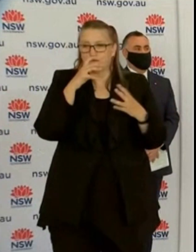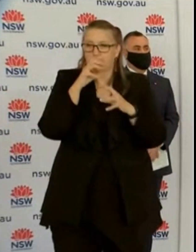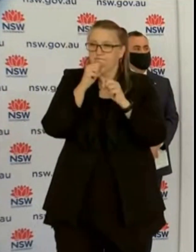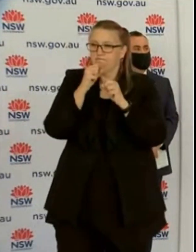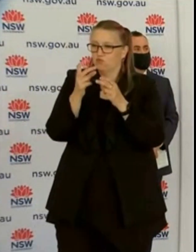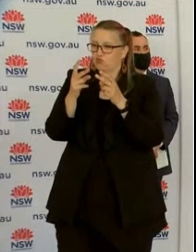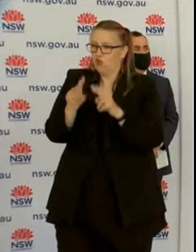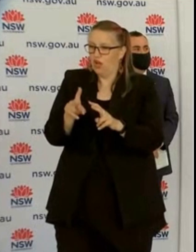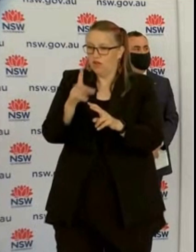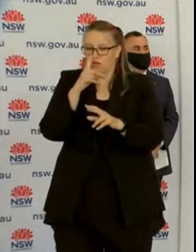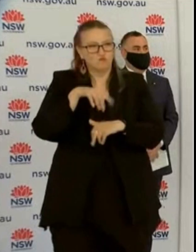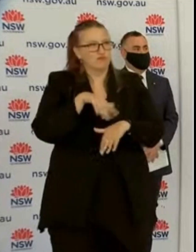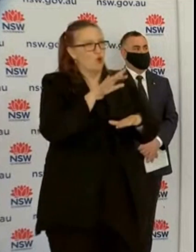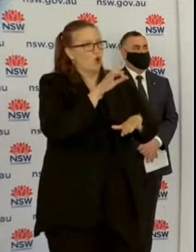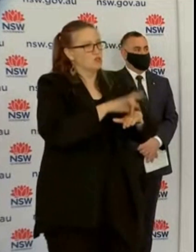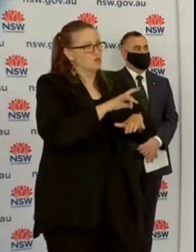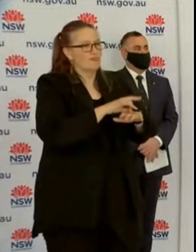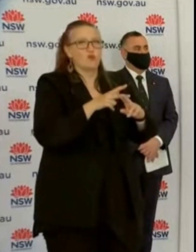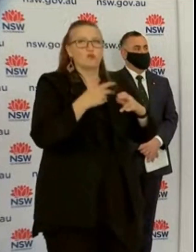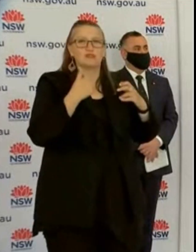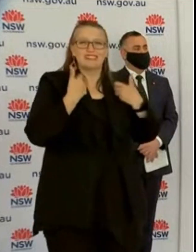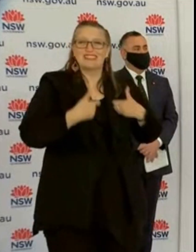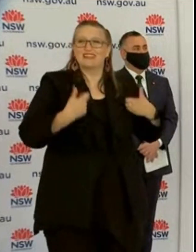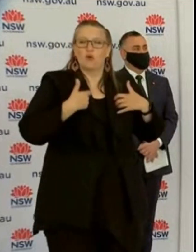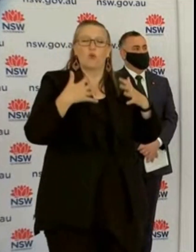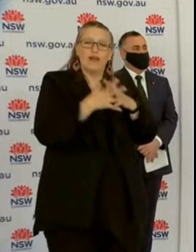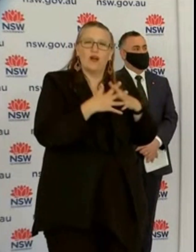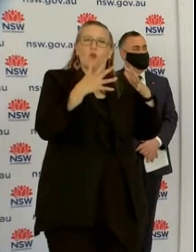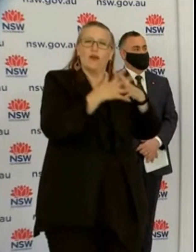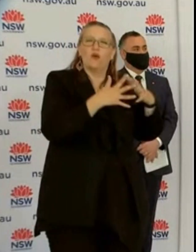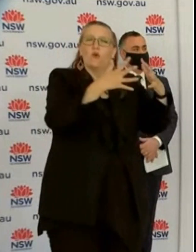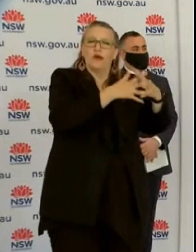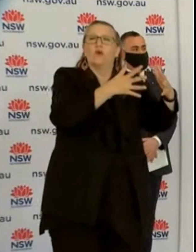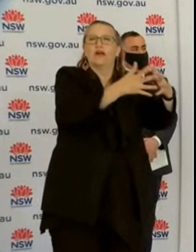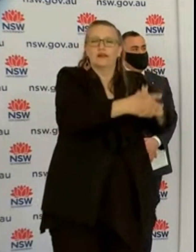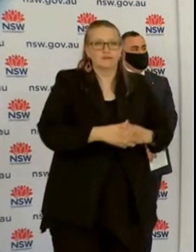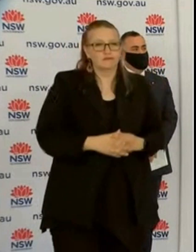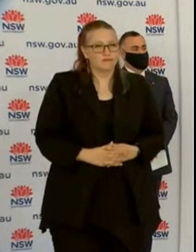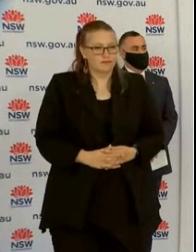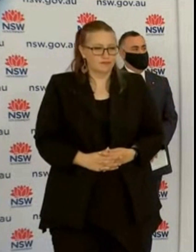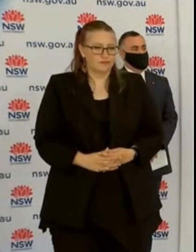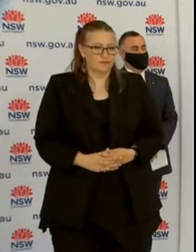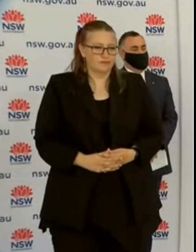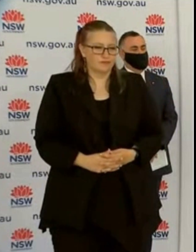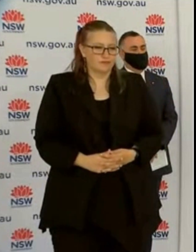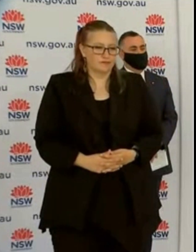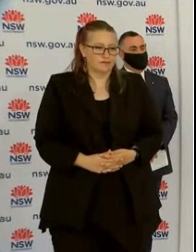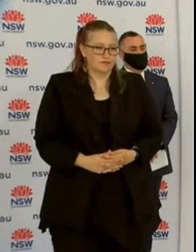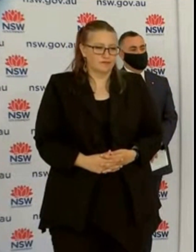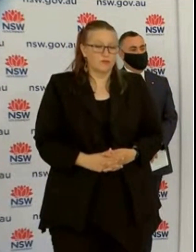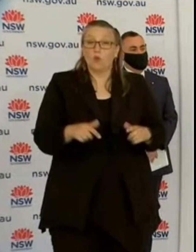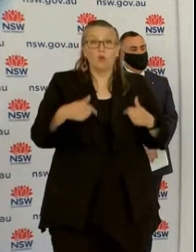losing loved ones, of people ending up in hospital very sick for weeks and weeks. And our intention from day one has been to prevent